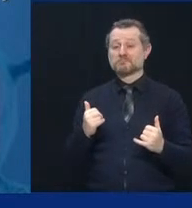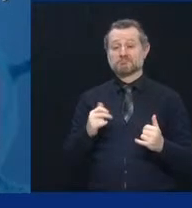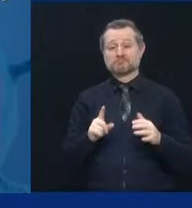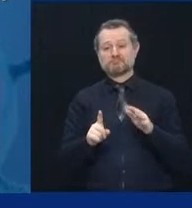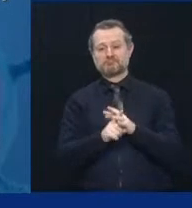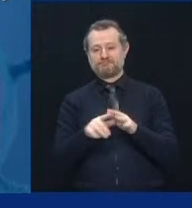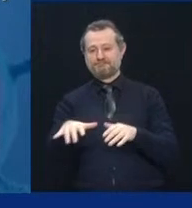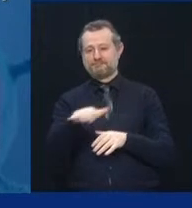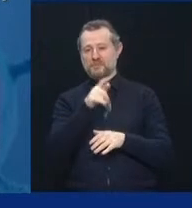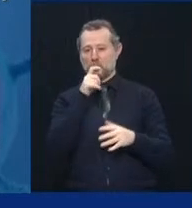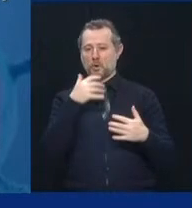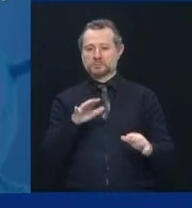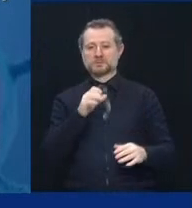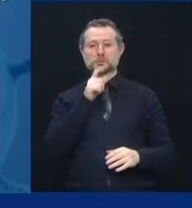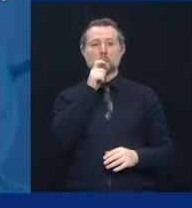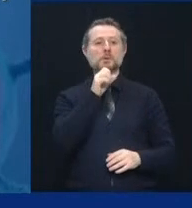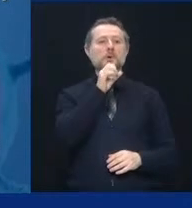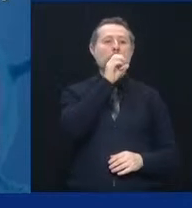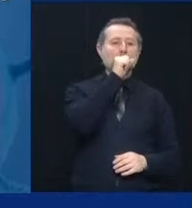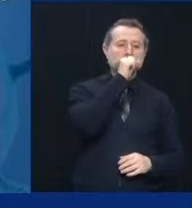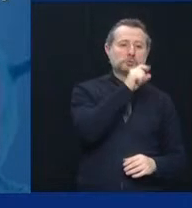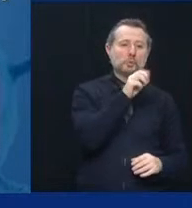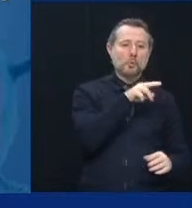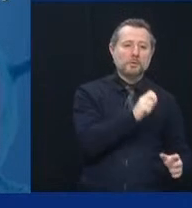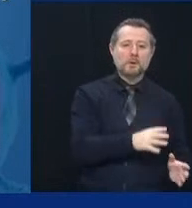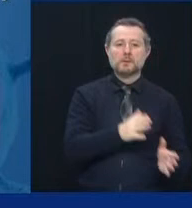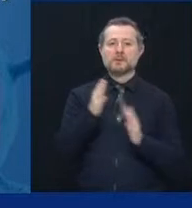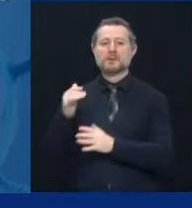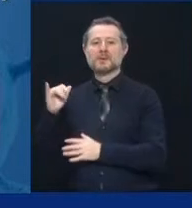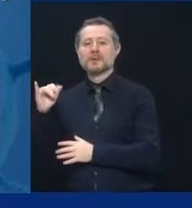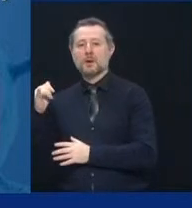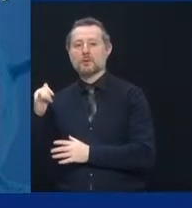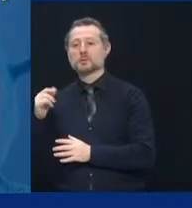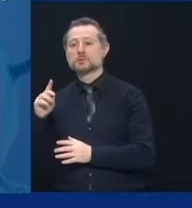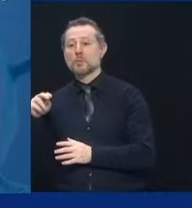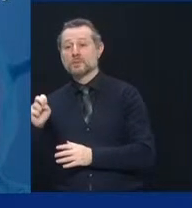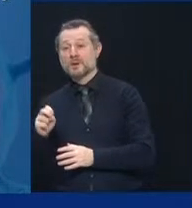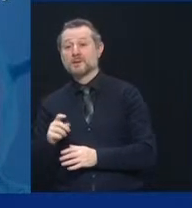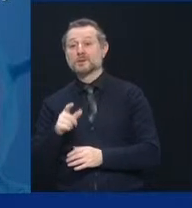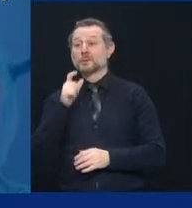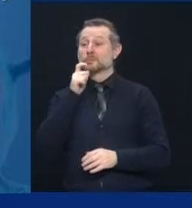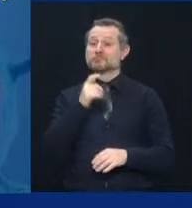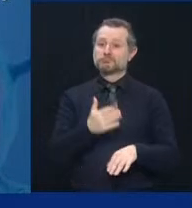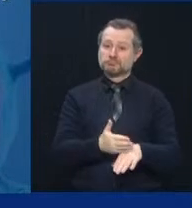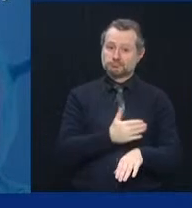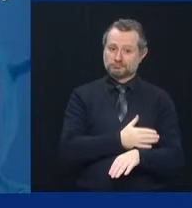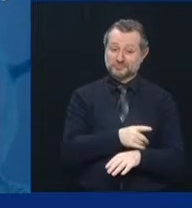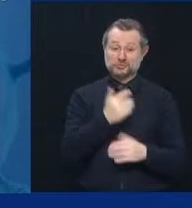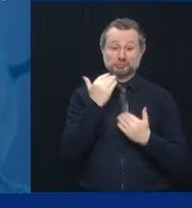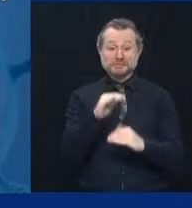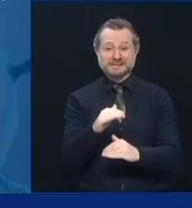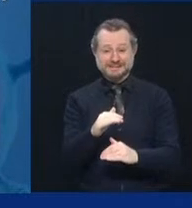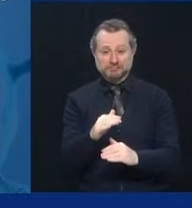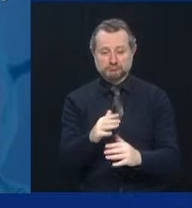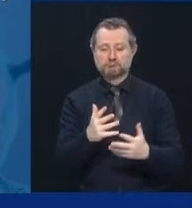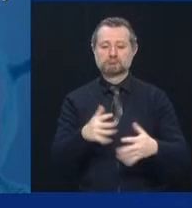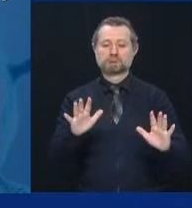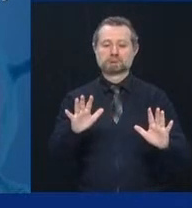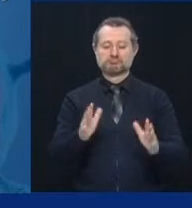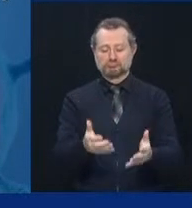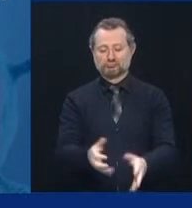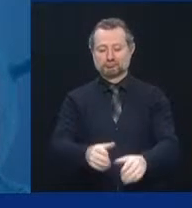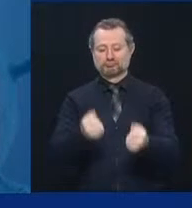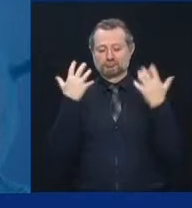zones and yellow zones. Given the progress they made, the restrictions are lifted in